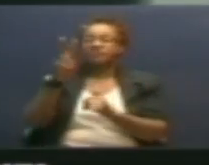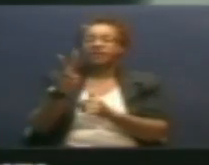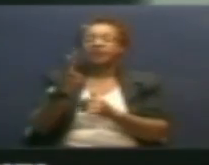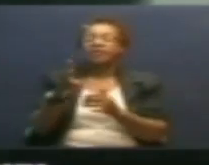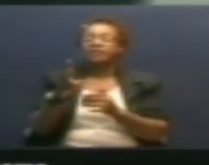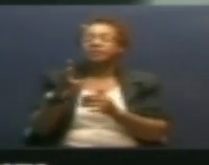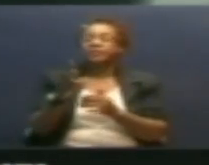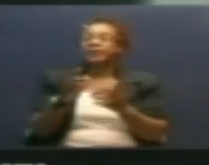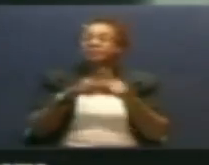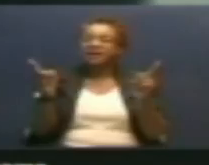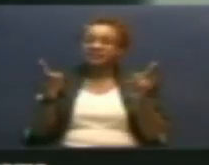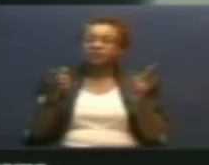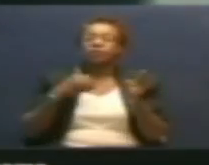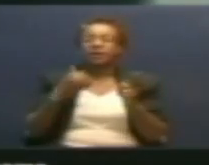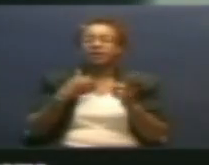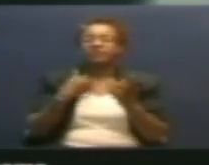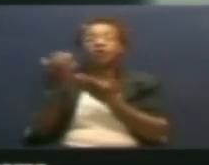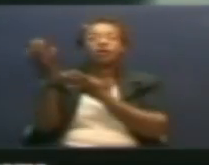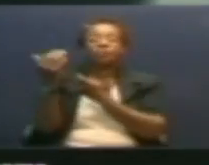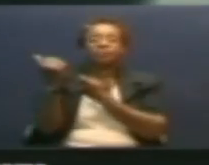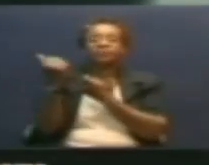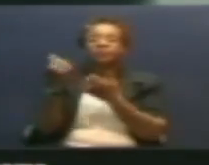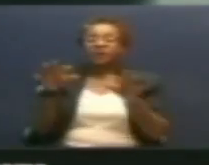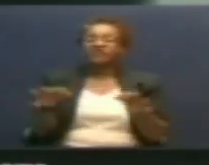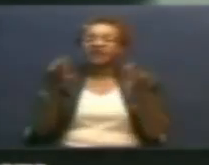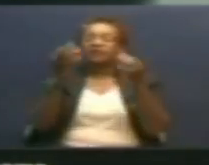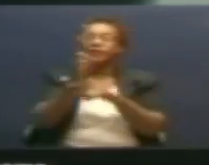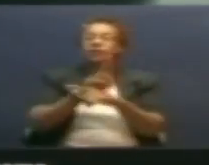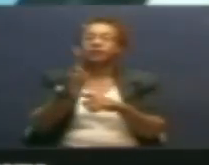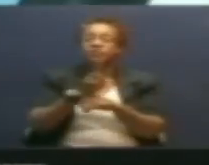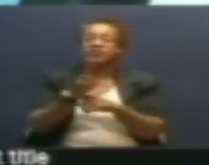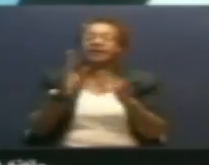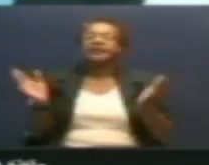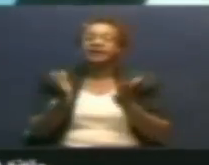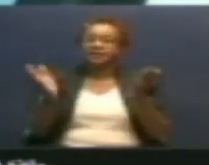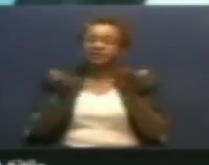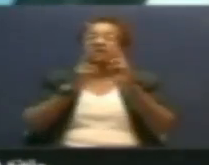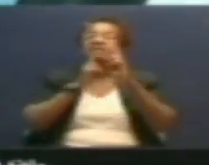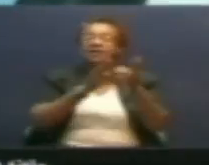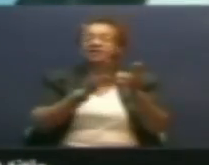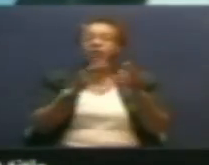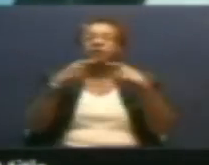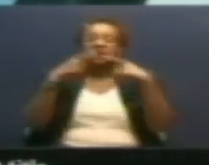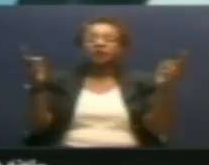therapy. Nevertheless, there is optimism over the findings. News of the man's encouraging results was announced in the